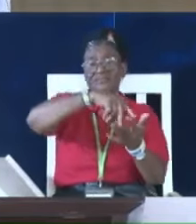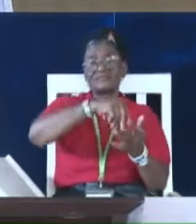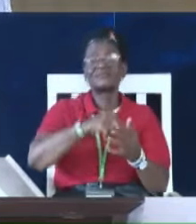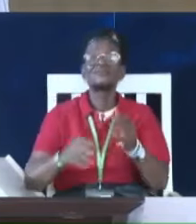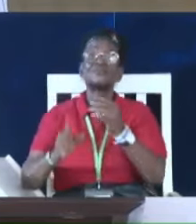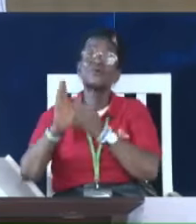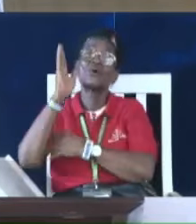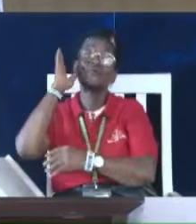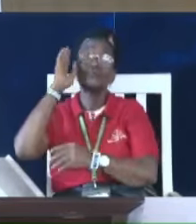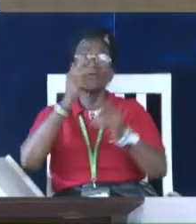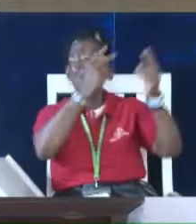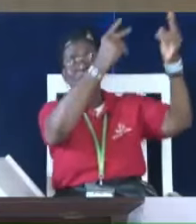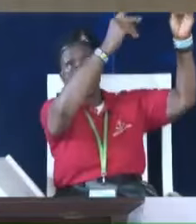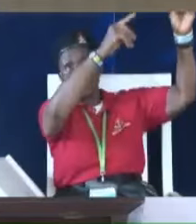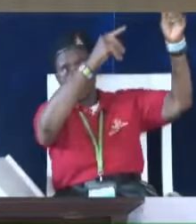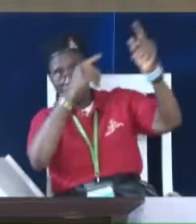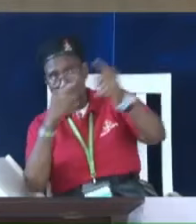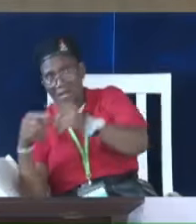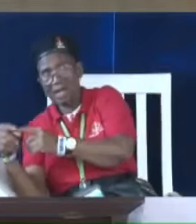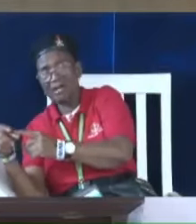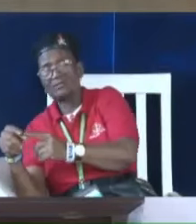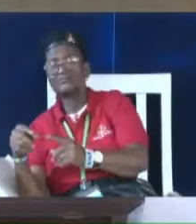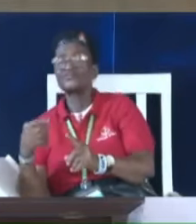God will look down from heaven